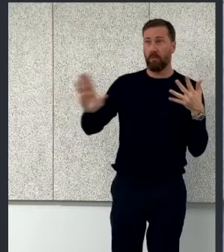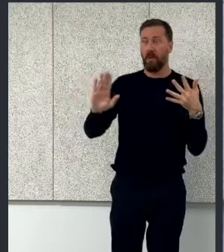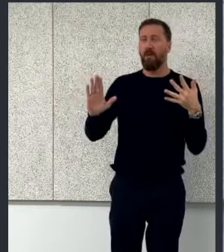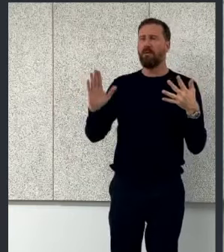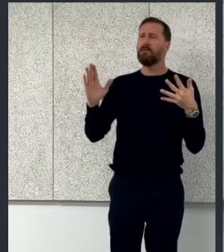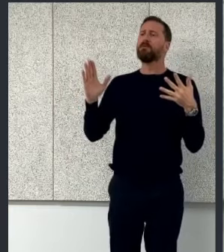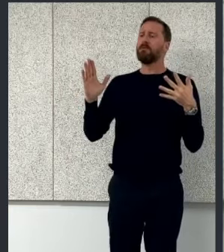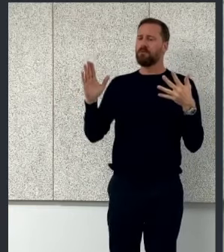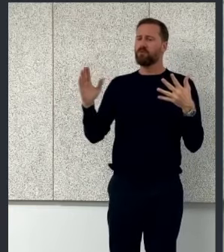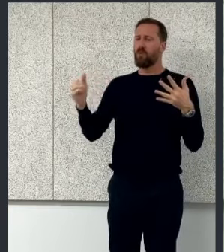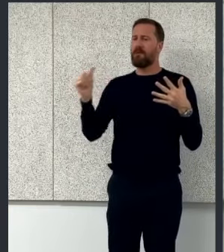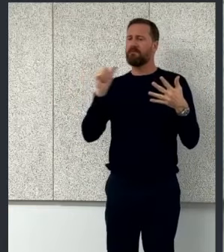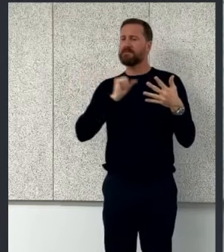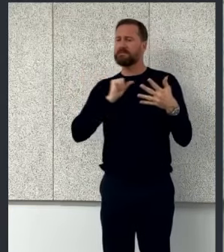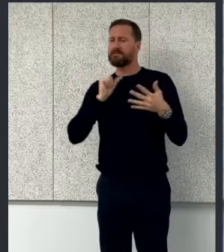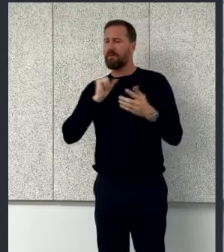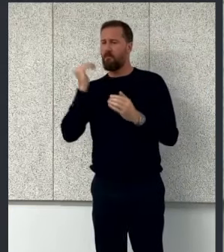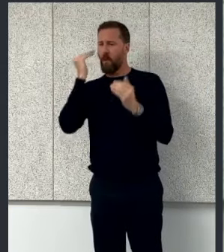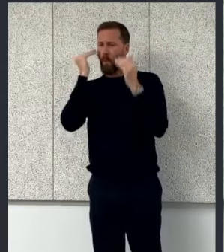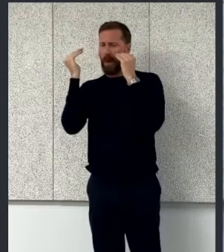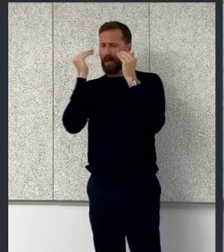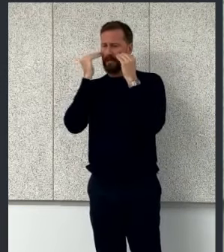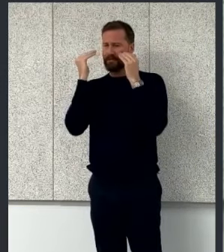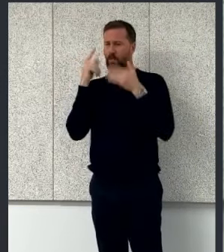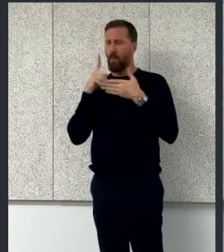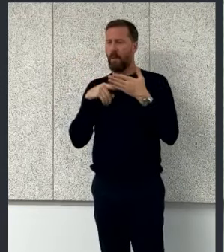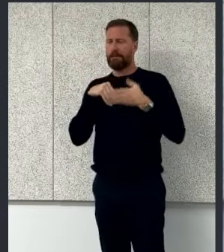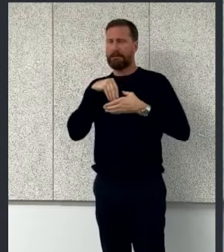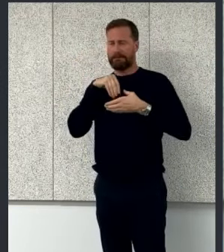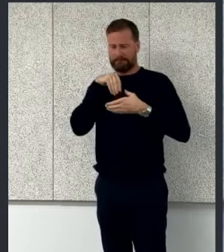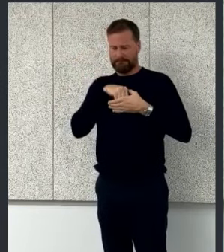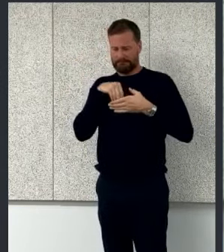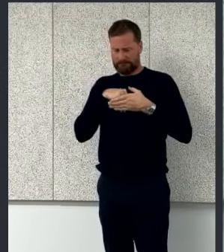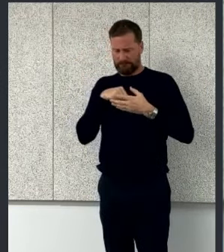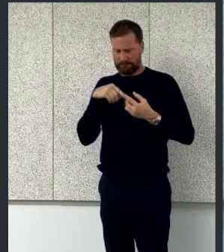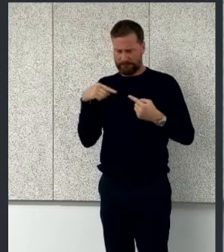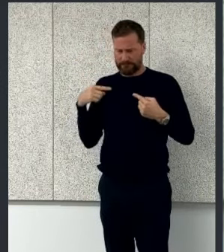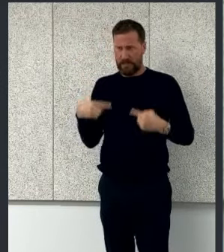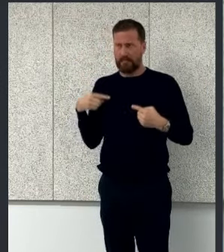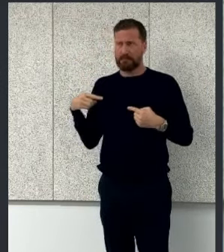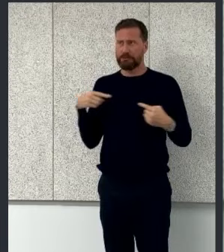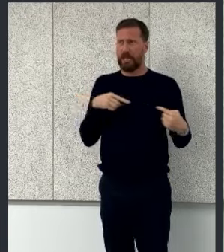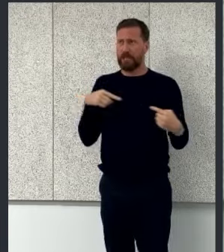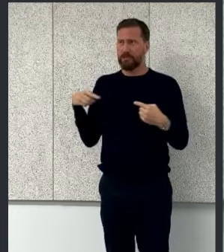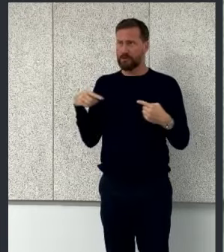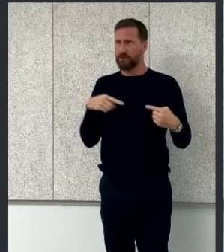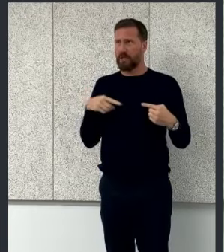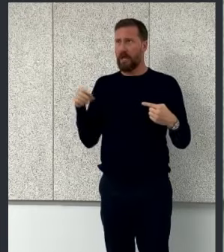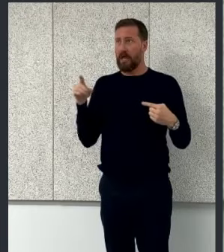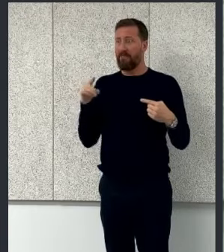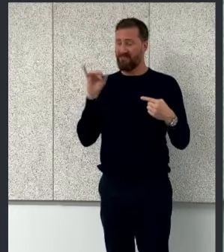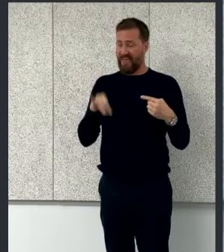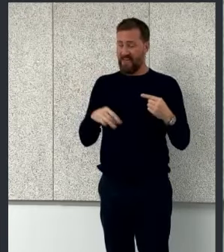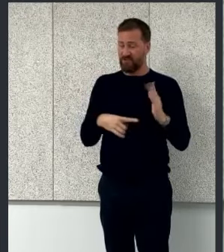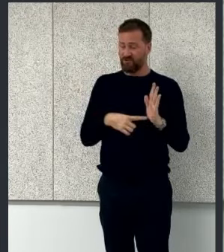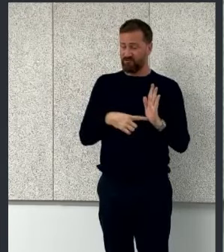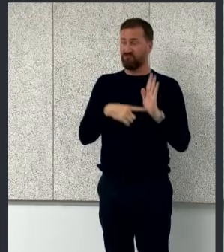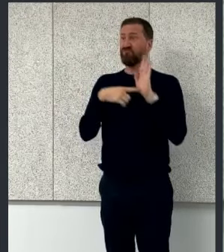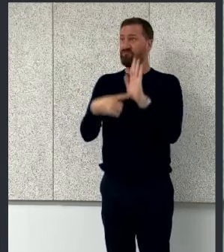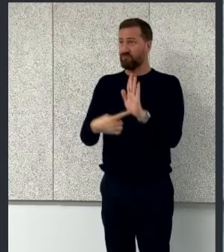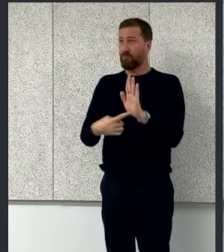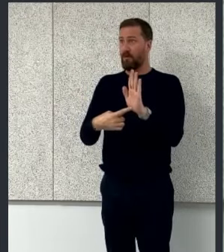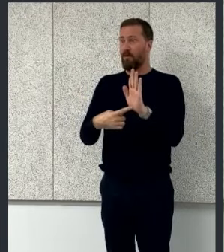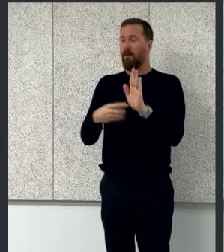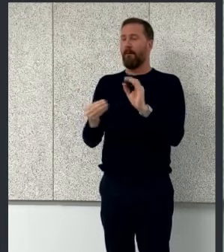of what the internal challenges are, it is it's demonstrative of